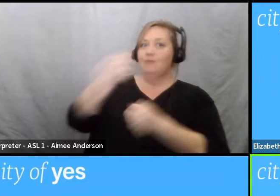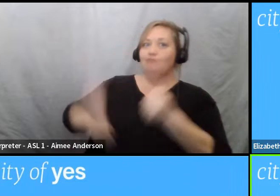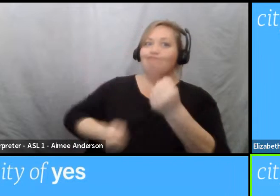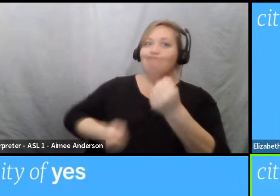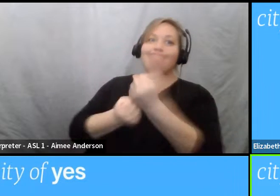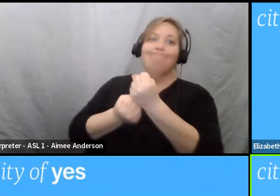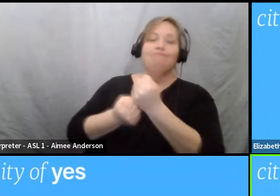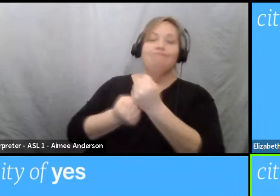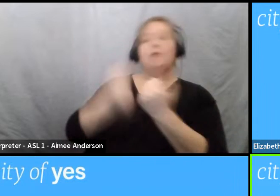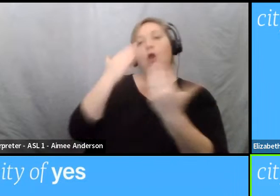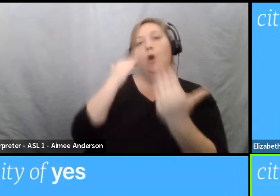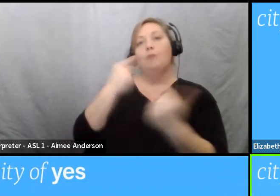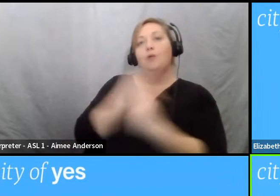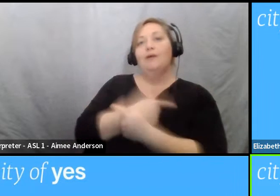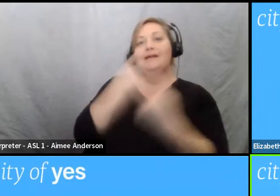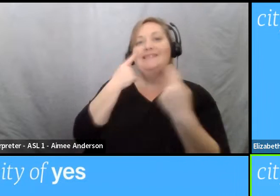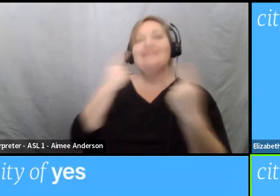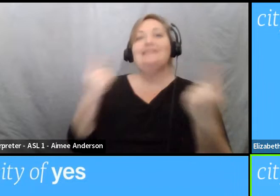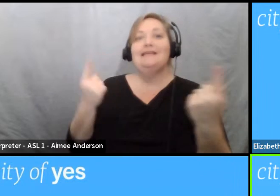can succeed this year.